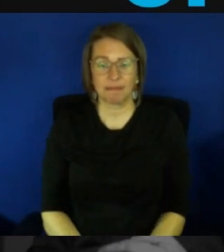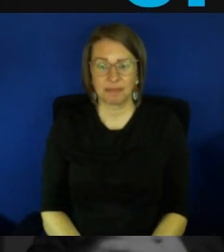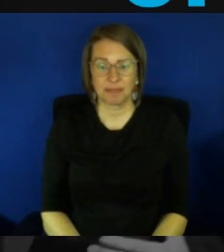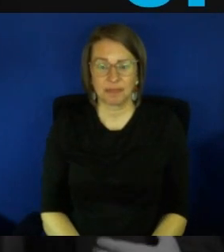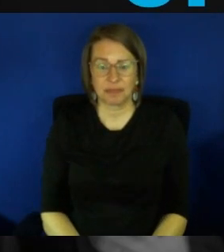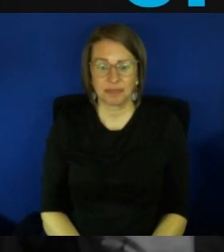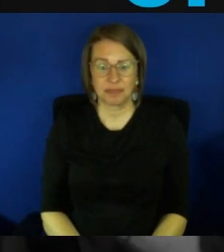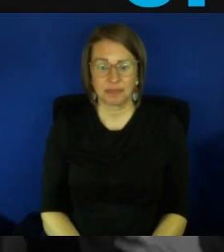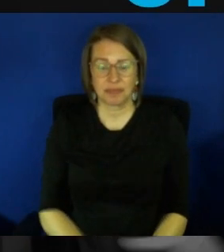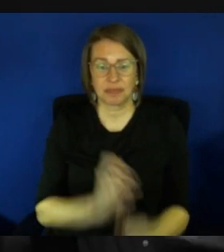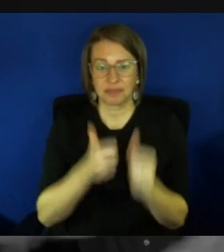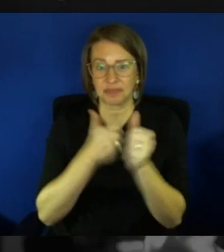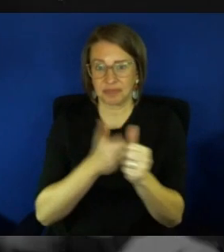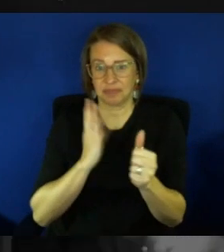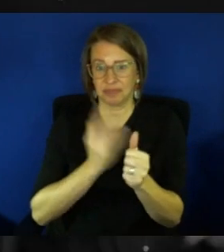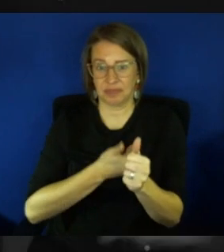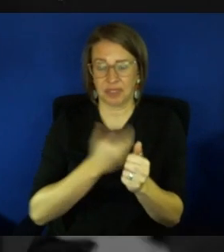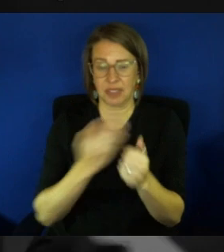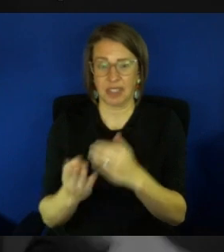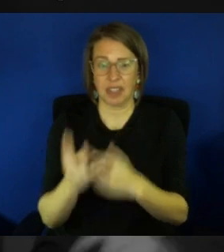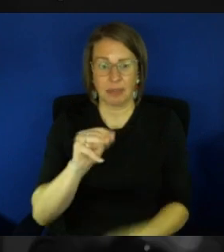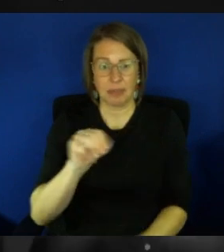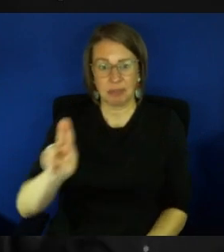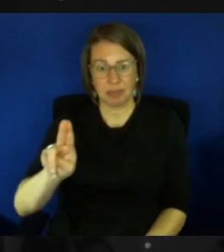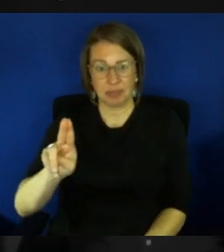Subscribe to our morning medical update and Open